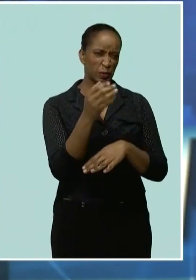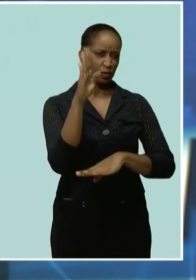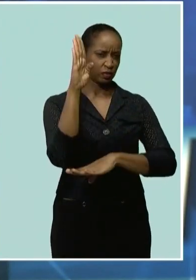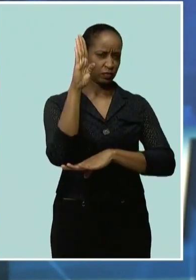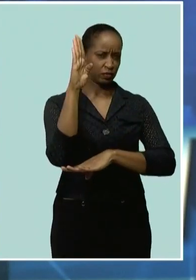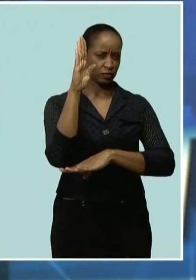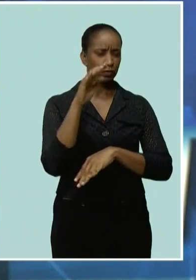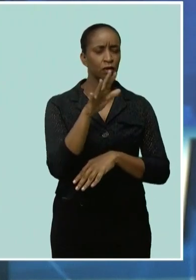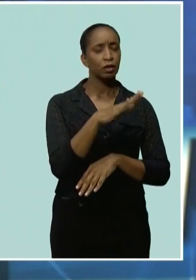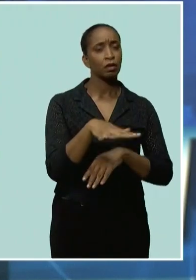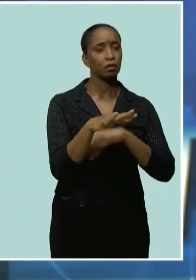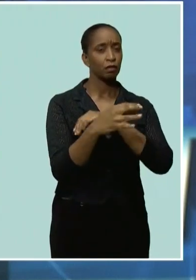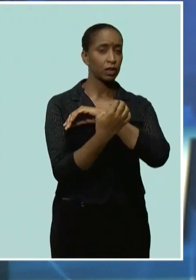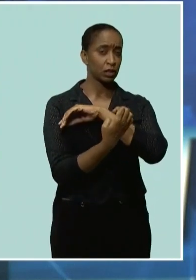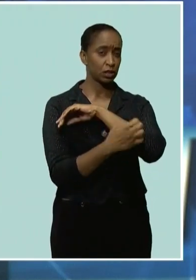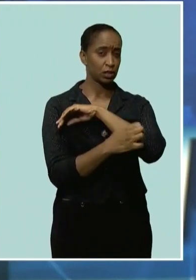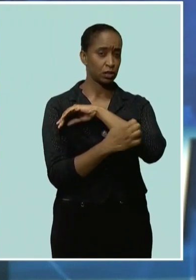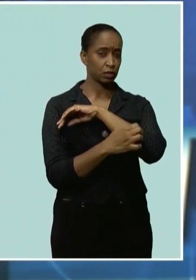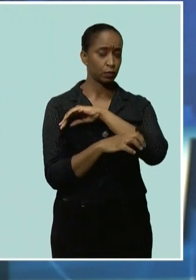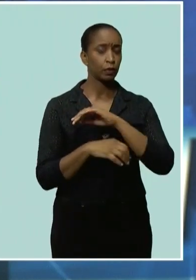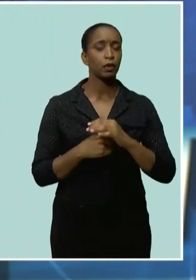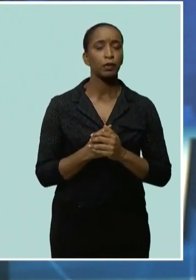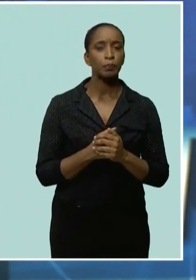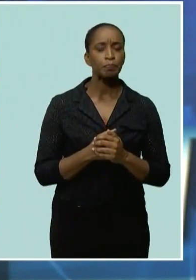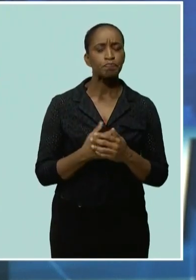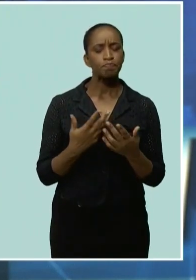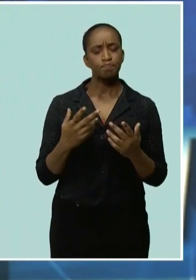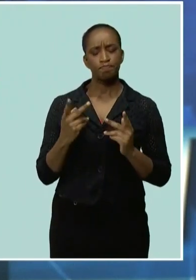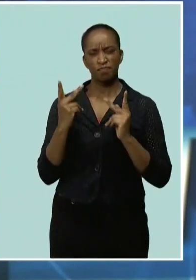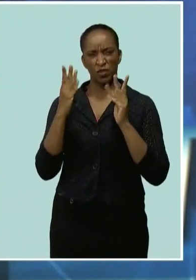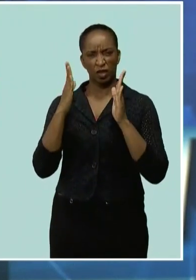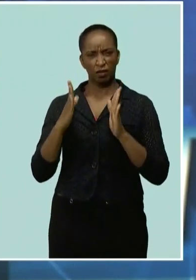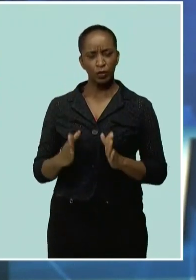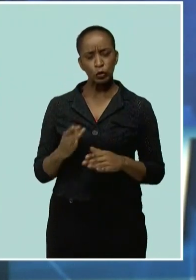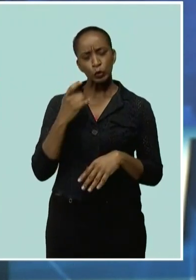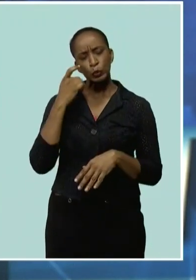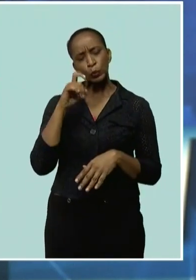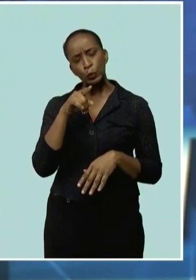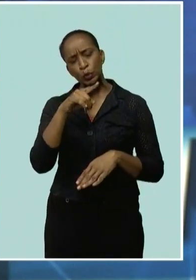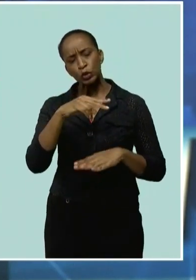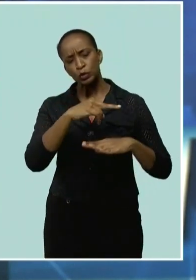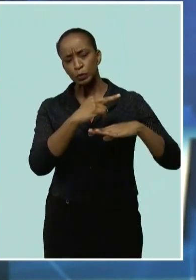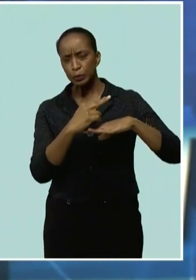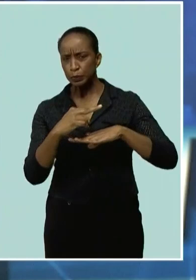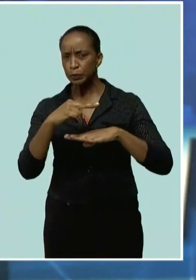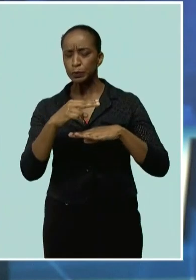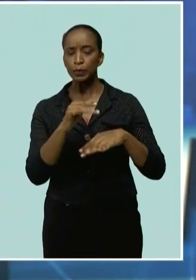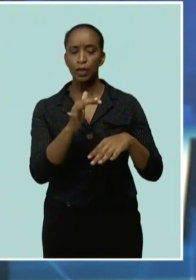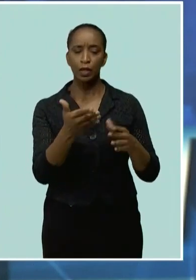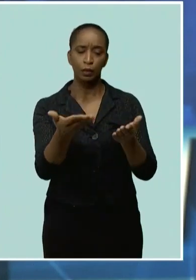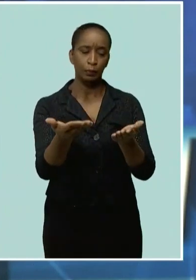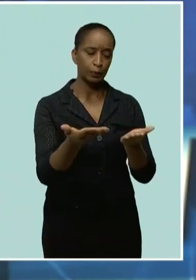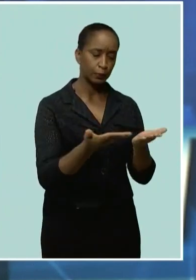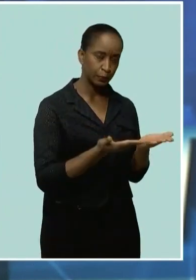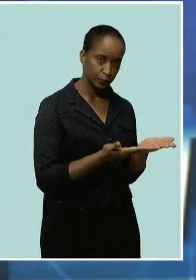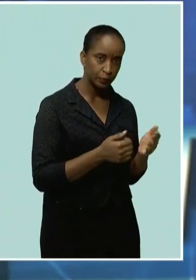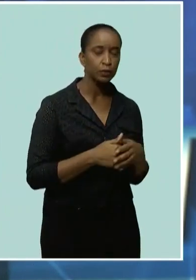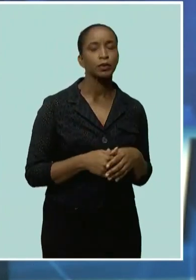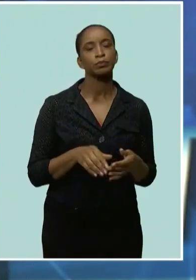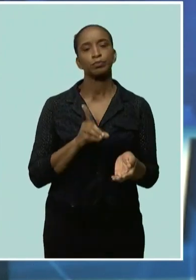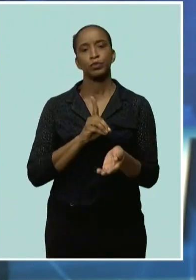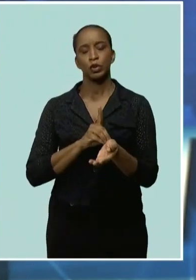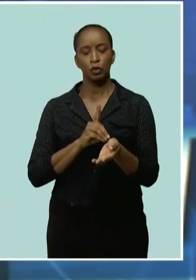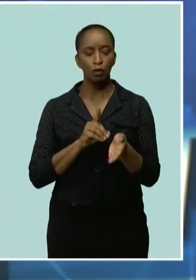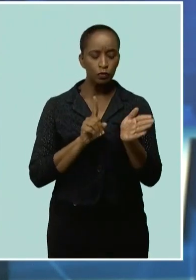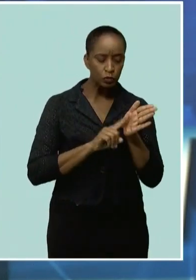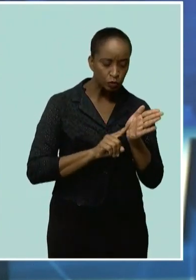in Speightstown. Police say a visitor noticed Cadogan's body floating in the water and pulled it ashore. A medical doctor pronounced her